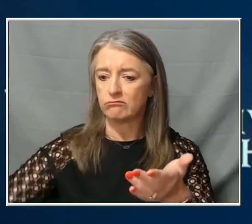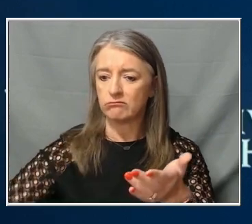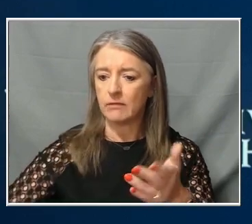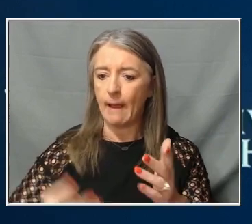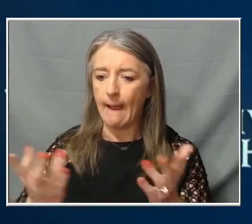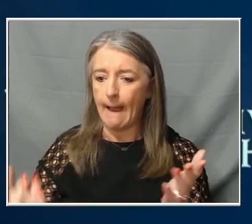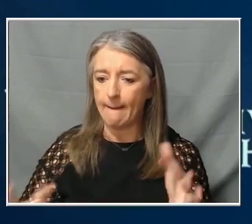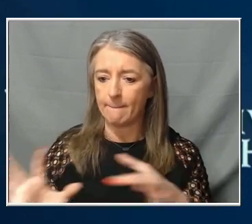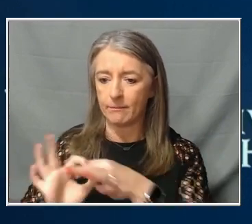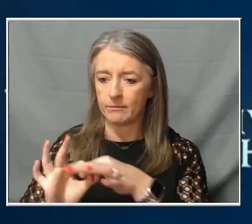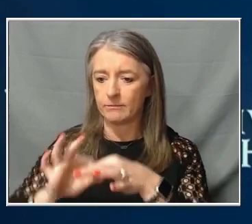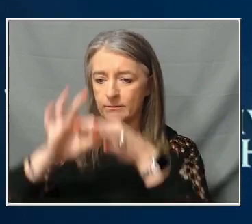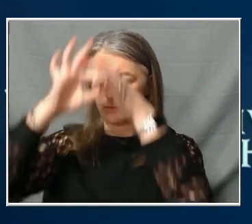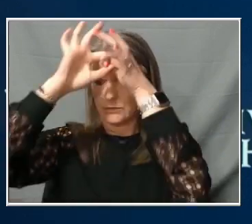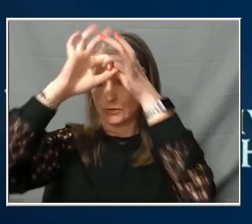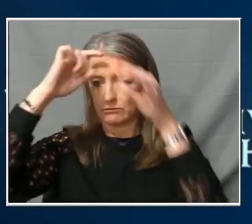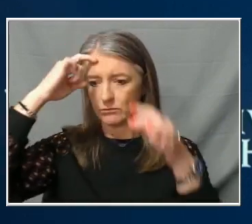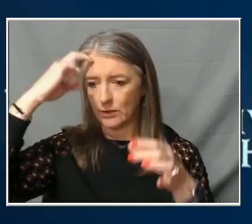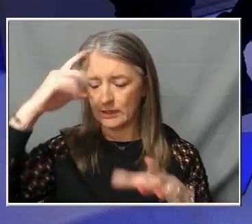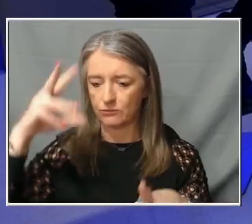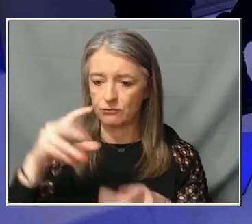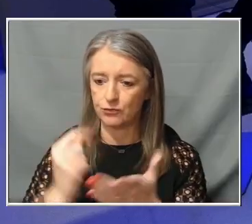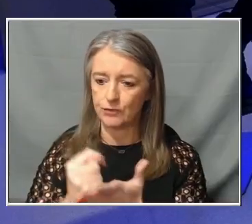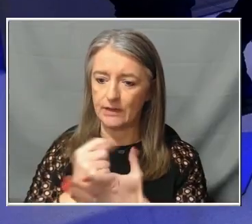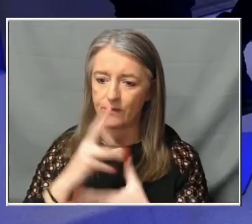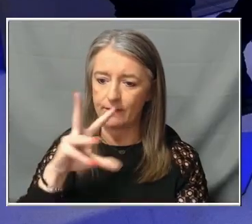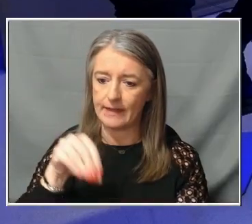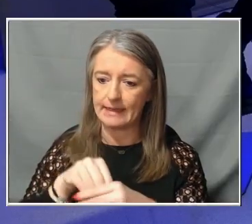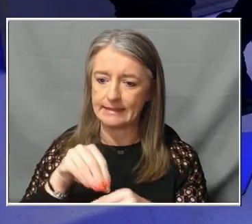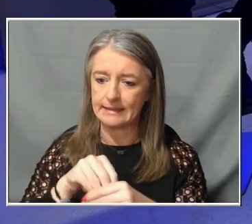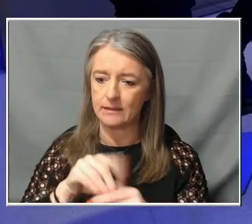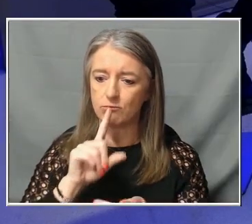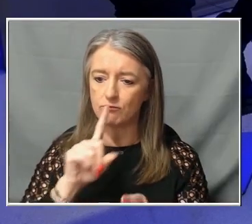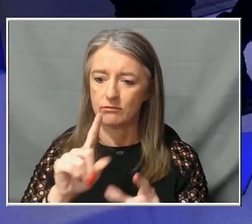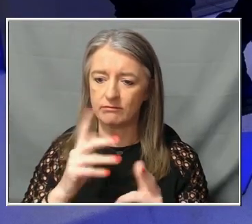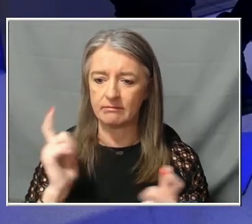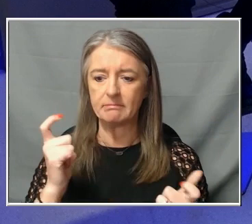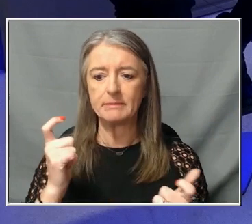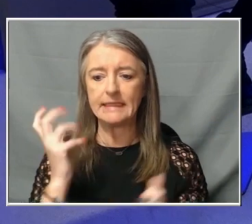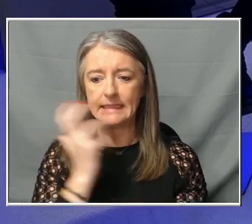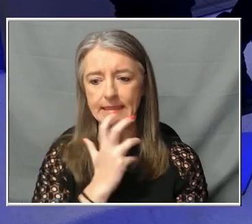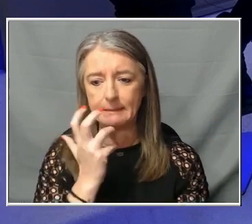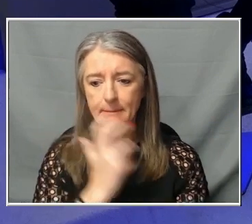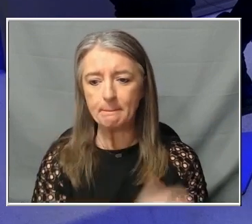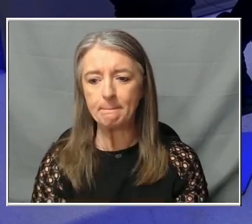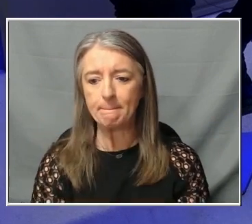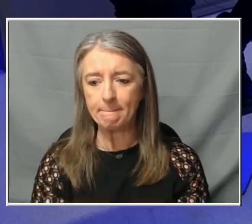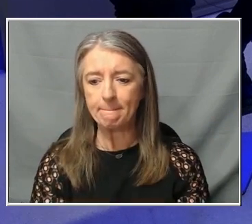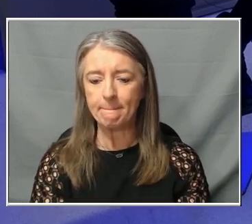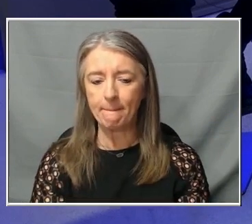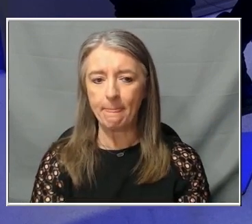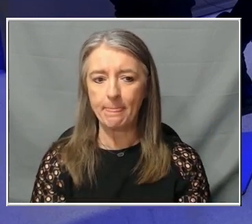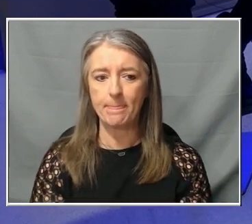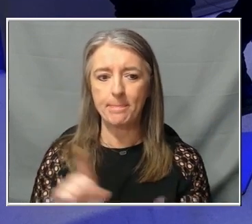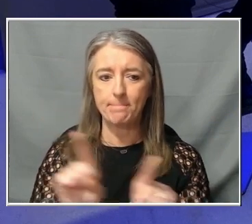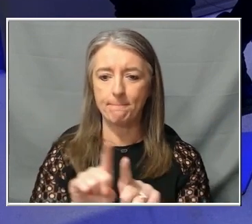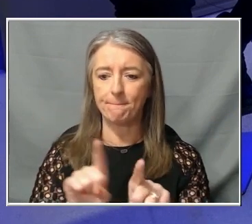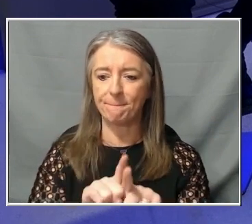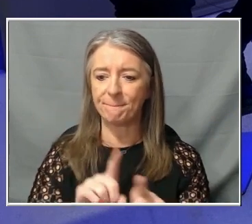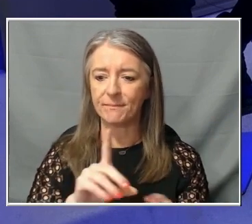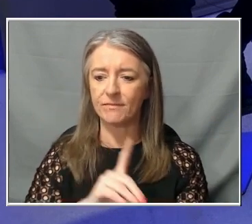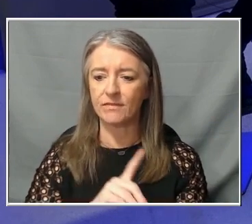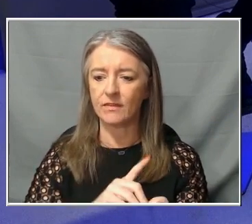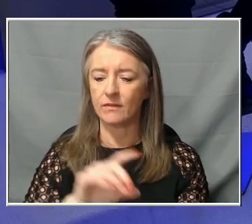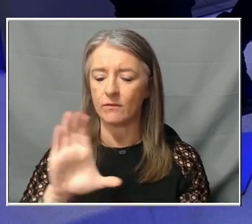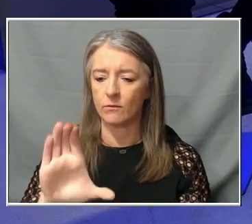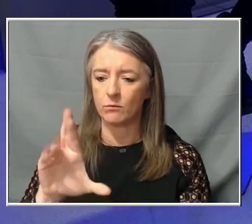then treating the aneurysm from the inside. That's probably one of the biggest advances. Yeah. That's a big deal. Same question to you, Dr. Gronzeth. What has